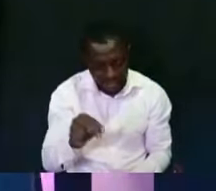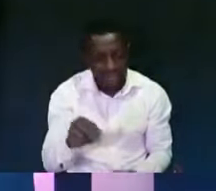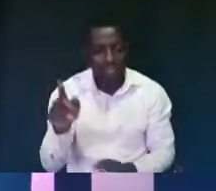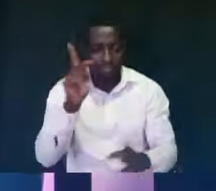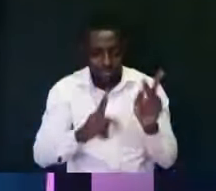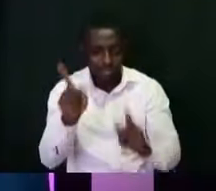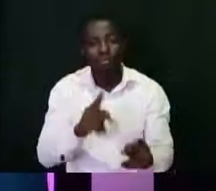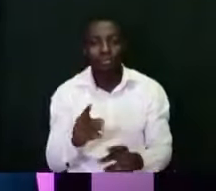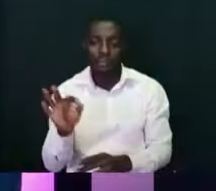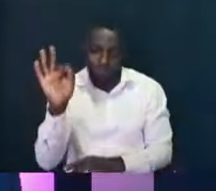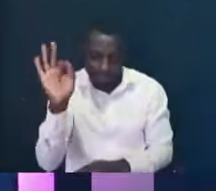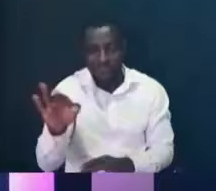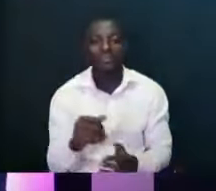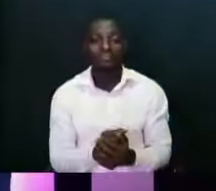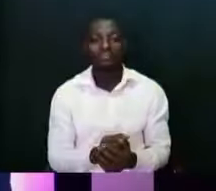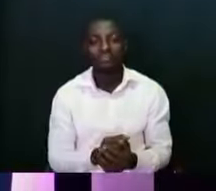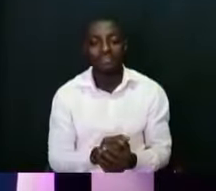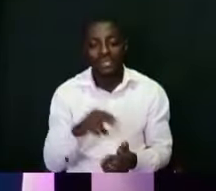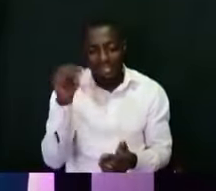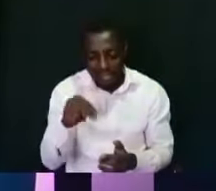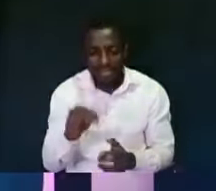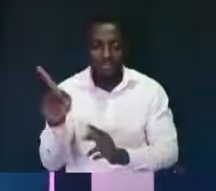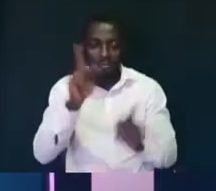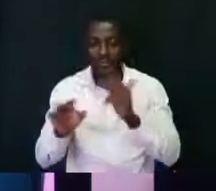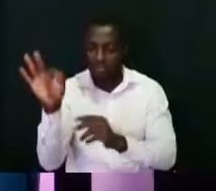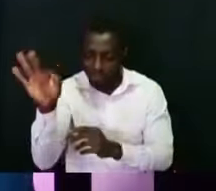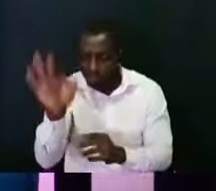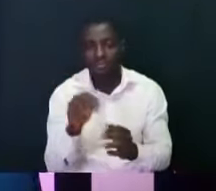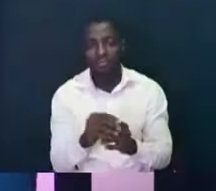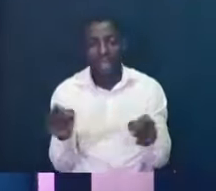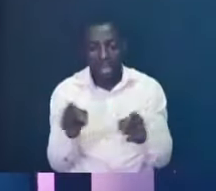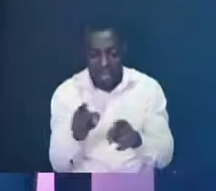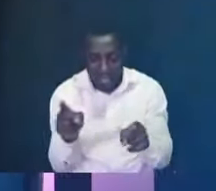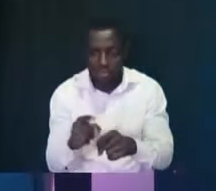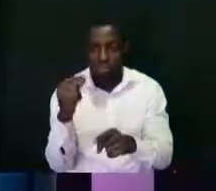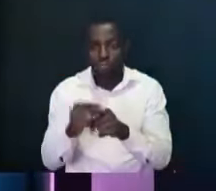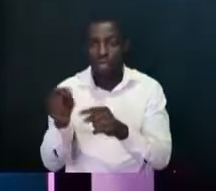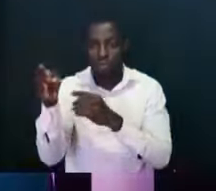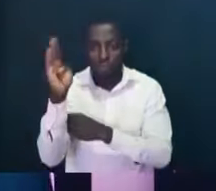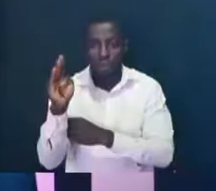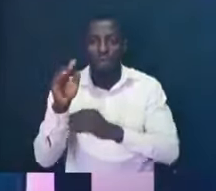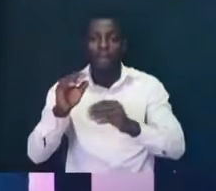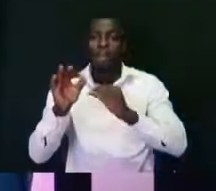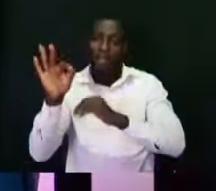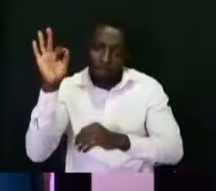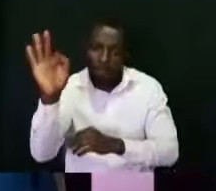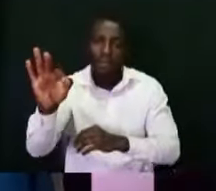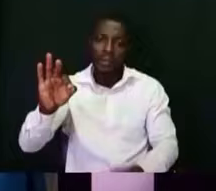Debbie. People have to carry it. As I said, Nipa Esriam. And as we move, the word moves with us and the kingdom moves. Na bra yetu